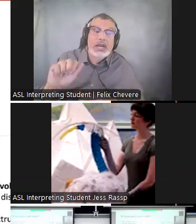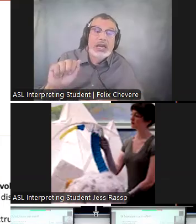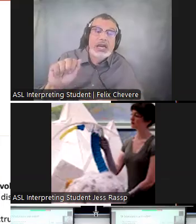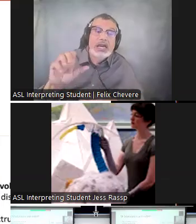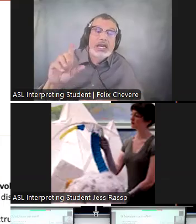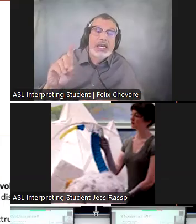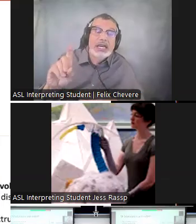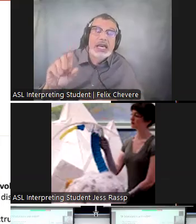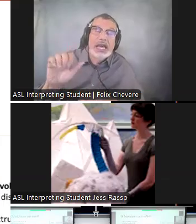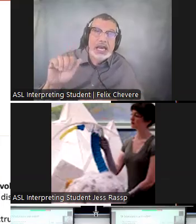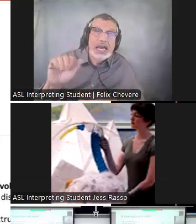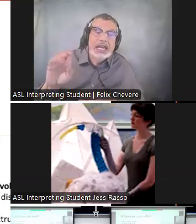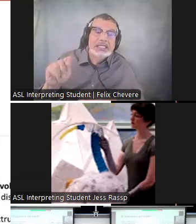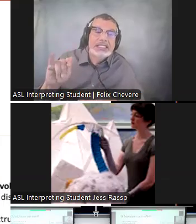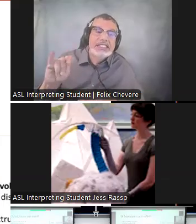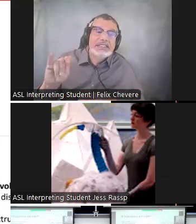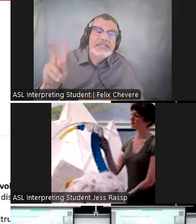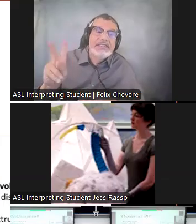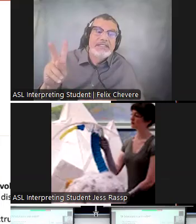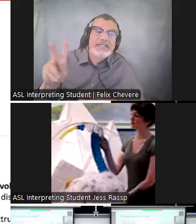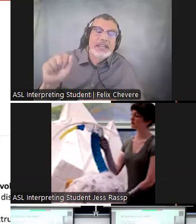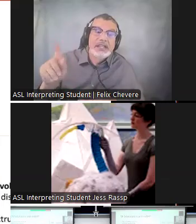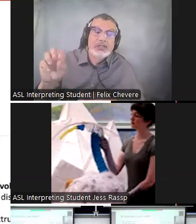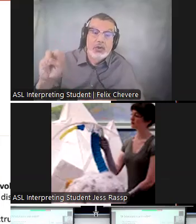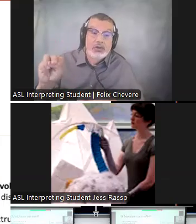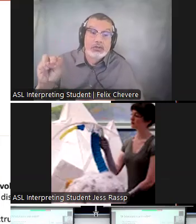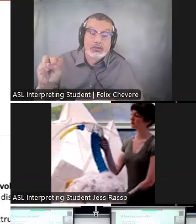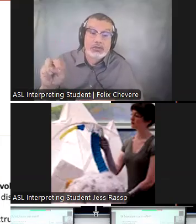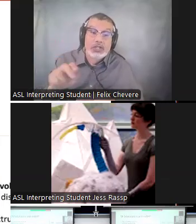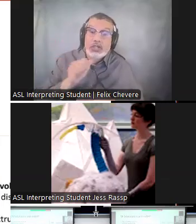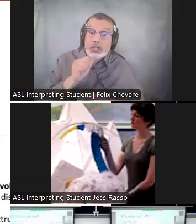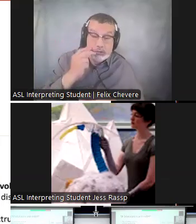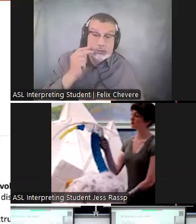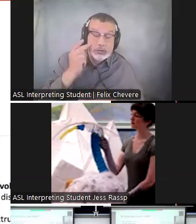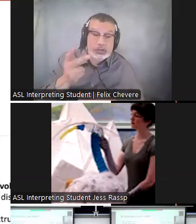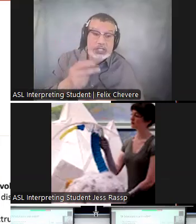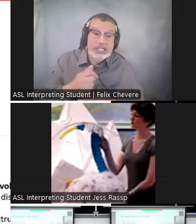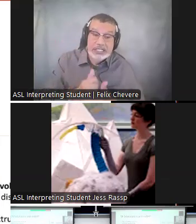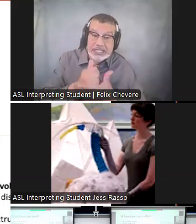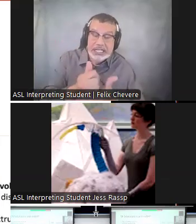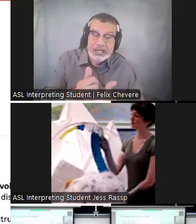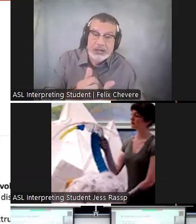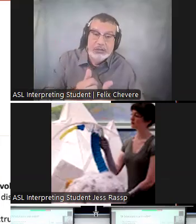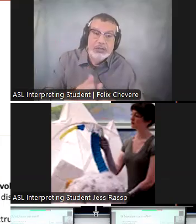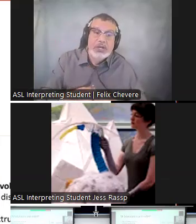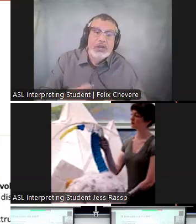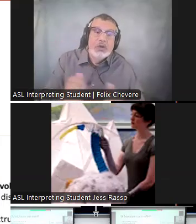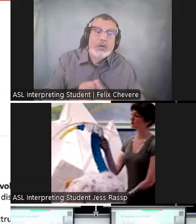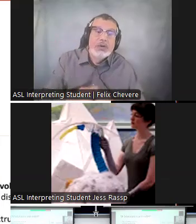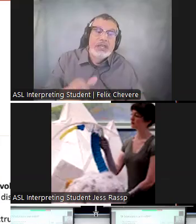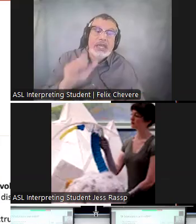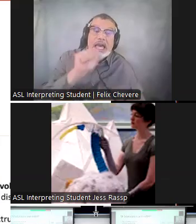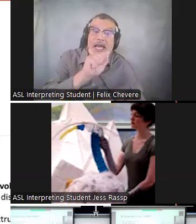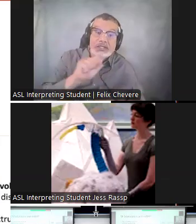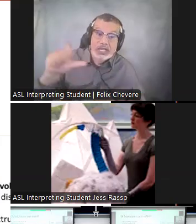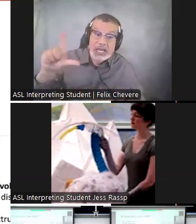1-EBIO, alcohol dependence, epilepsy, stroke have been used to treat this, right? To